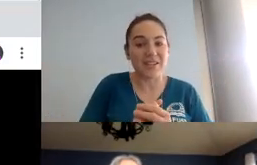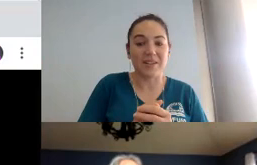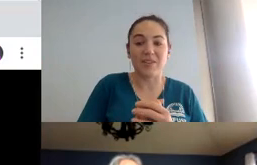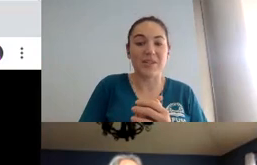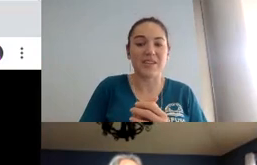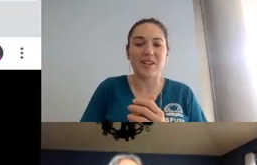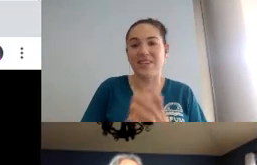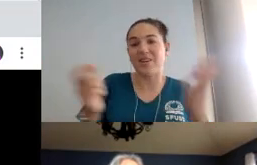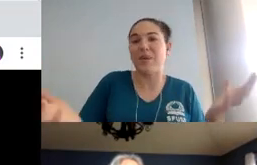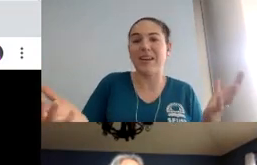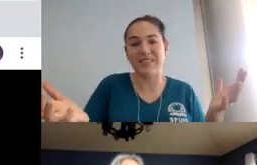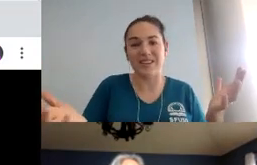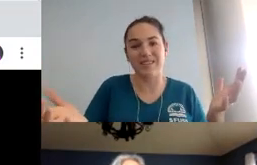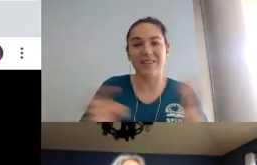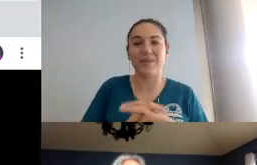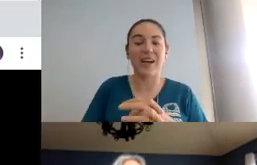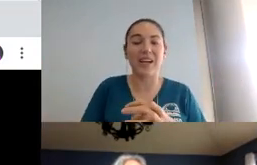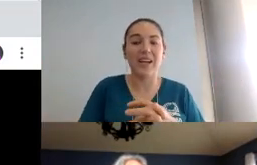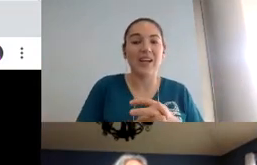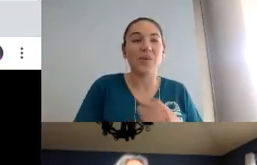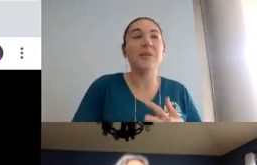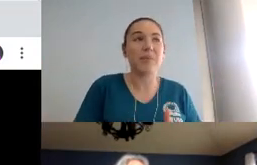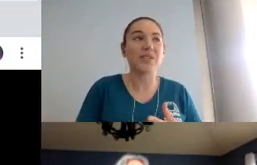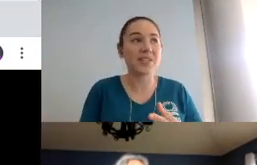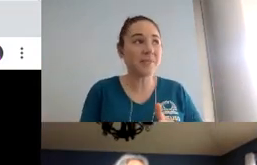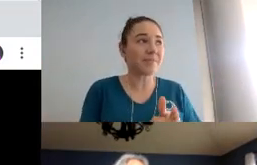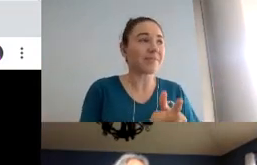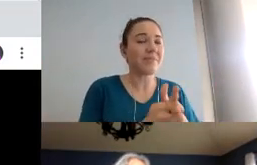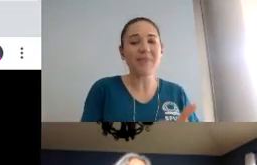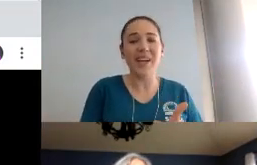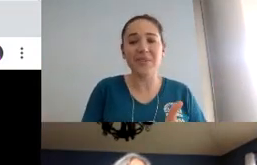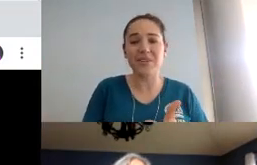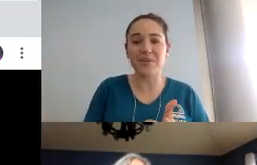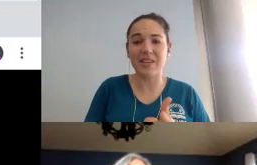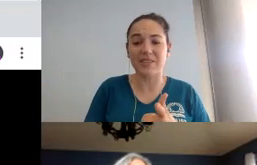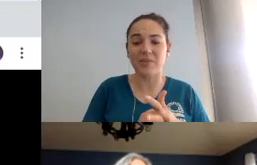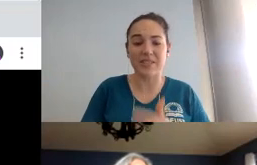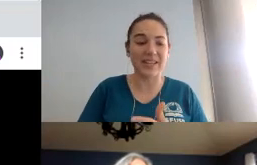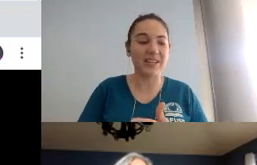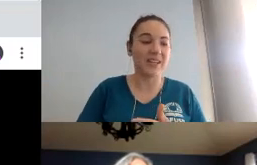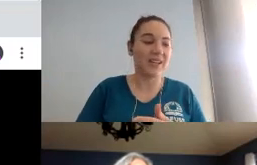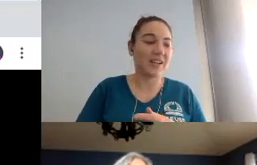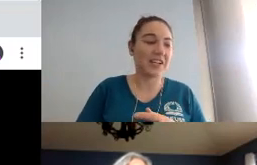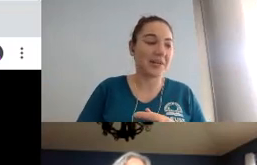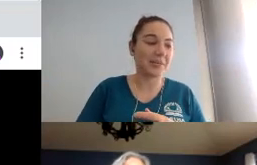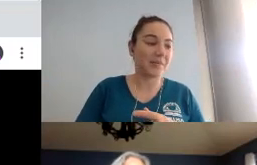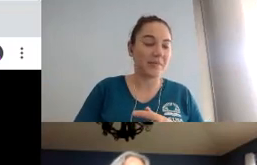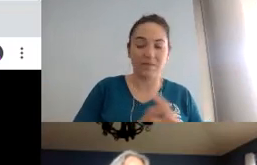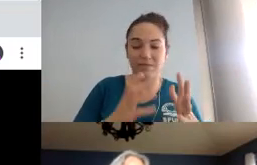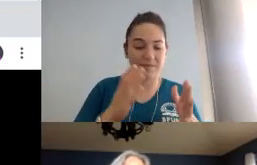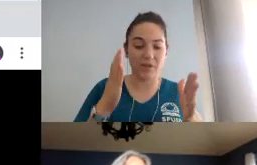kind of stuff. Is there a penalty? In person, I used to do that if it was late,